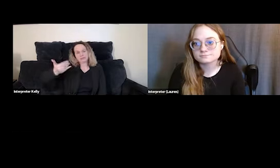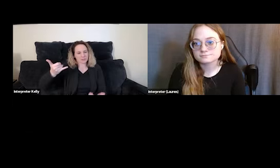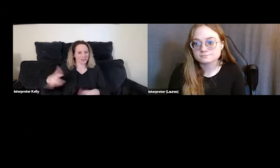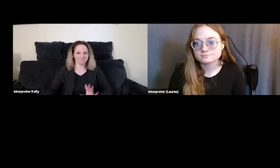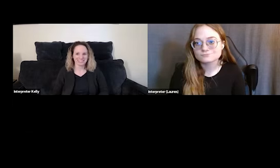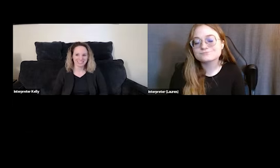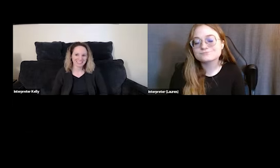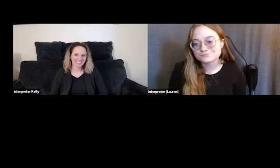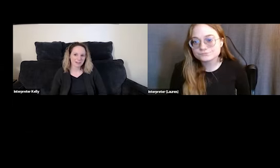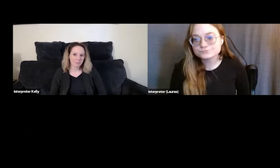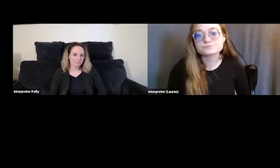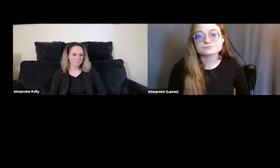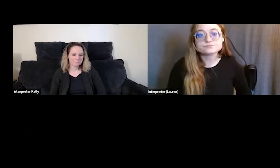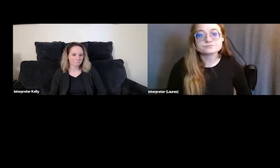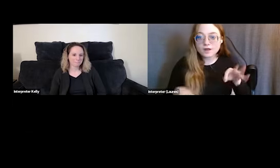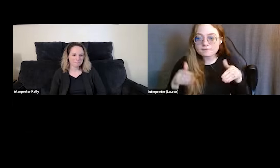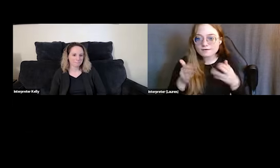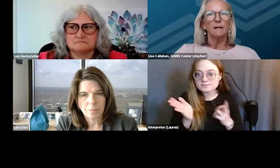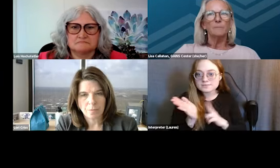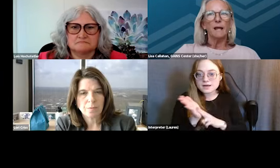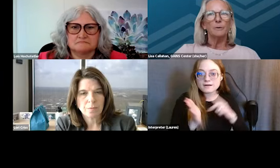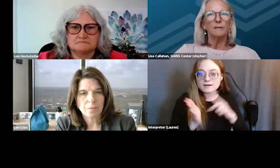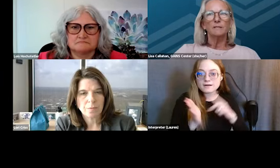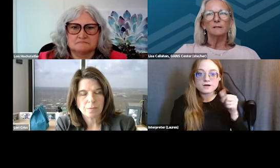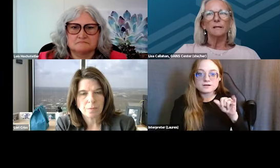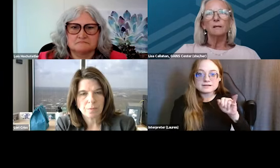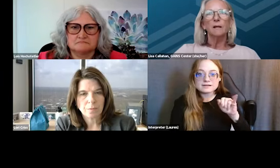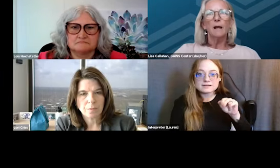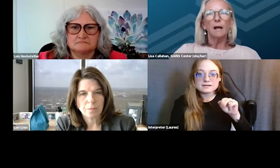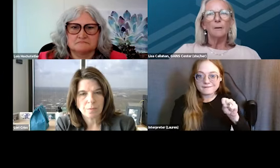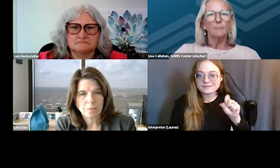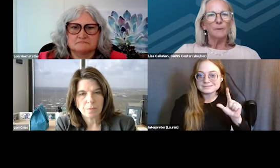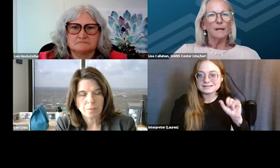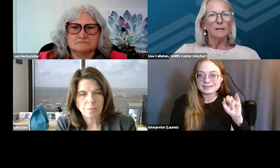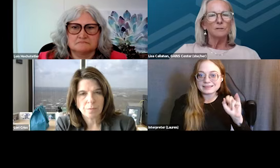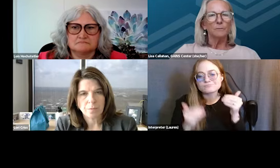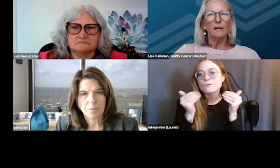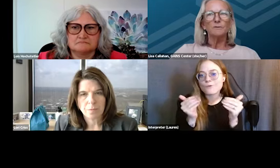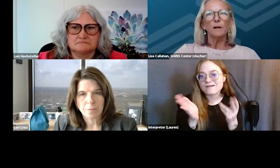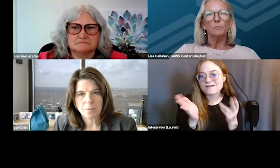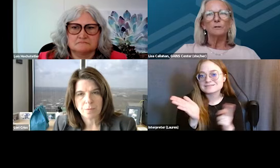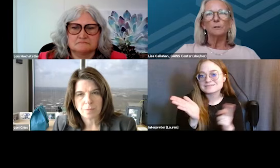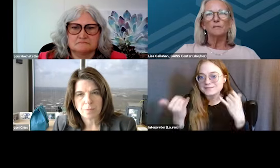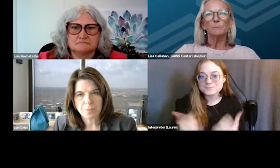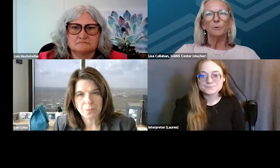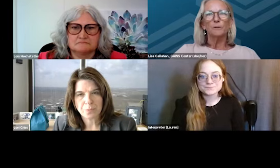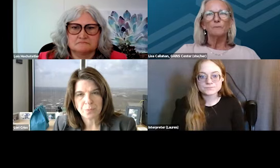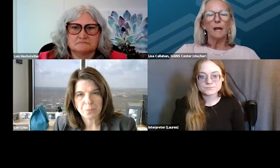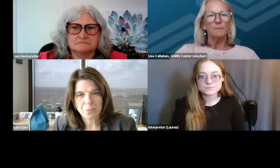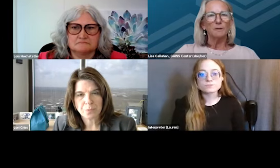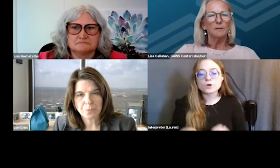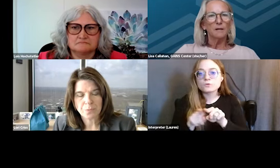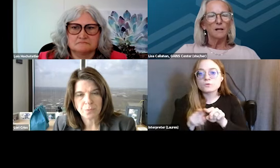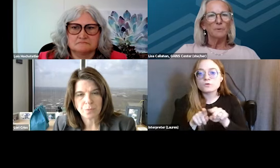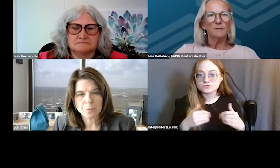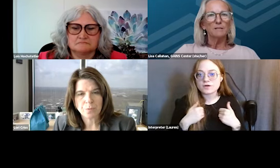you haven't signed up for the Gaines listserv, then I encourage you to sign up now, and here's the link. And we also have one closing poll that if you